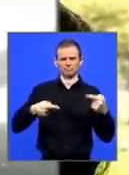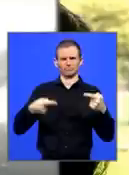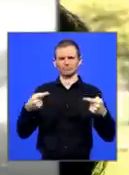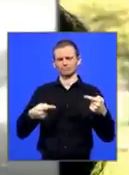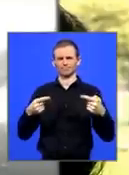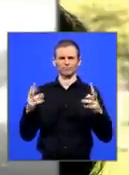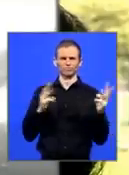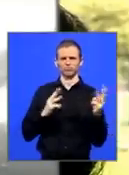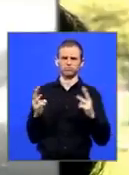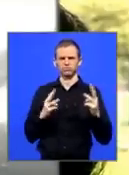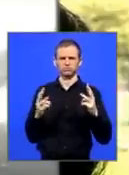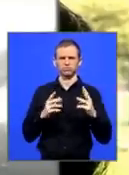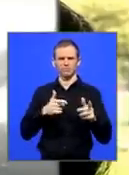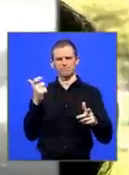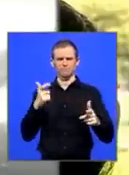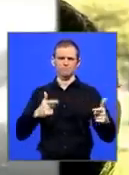importantly,